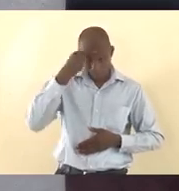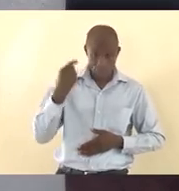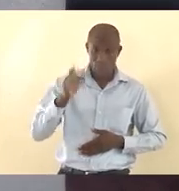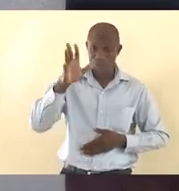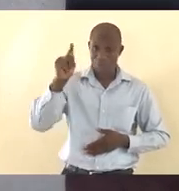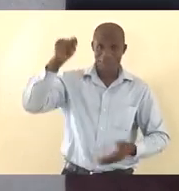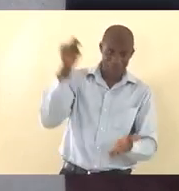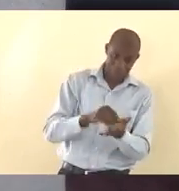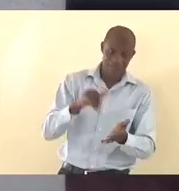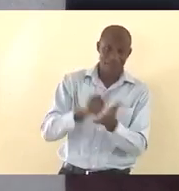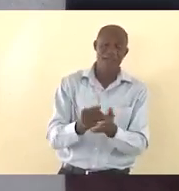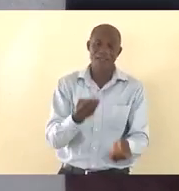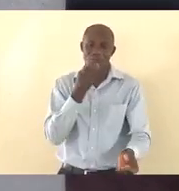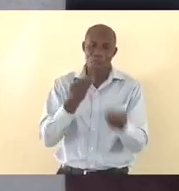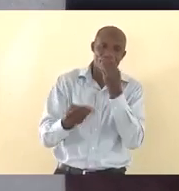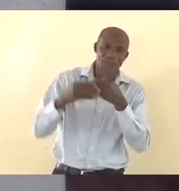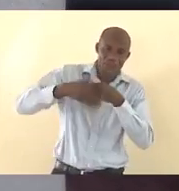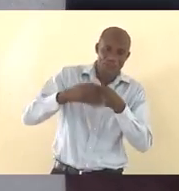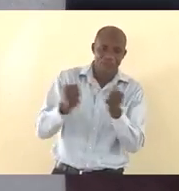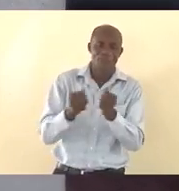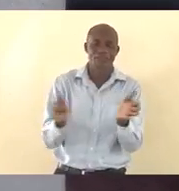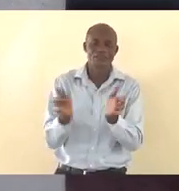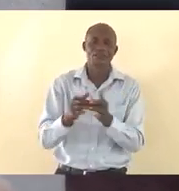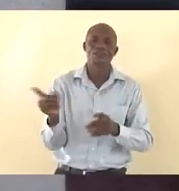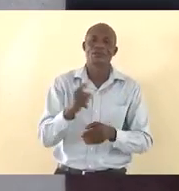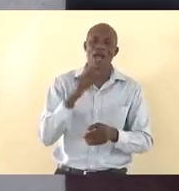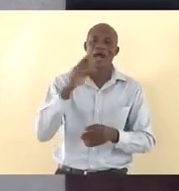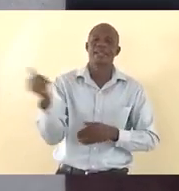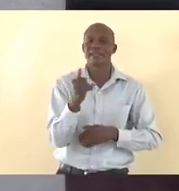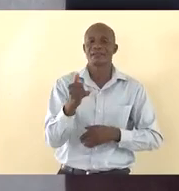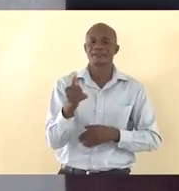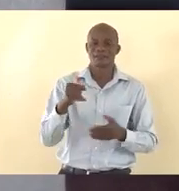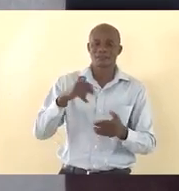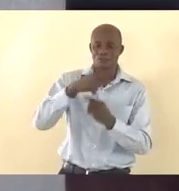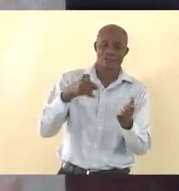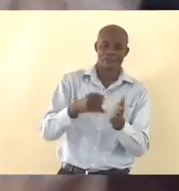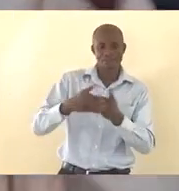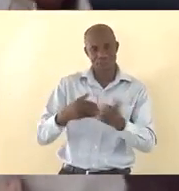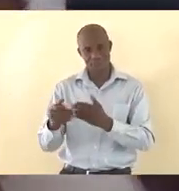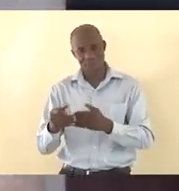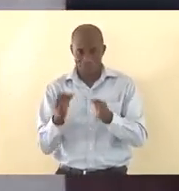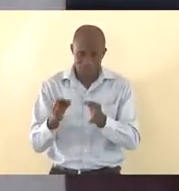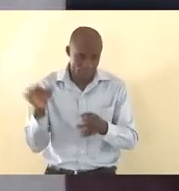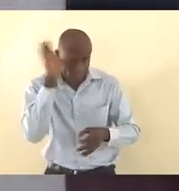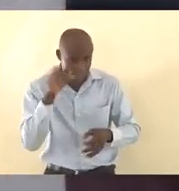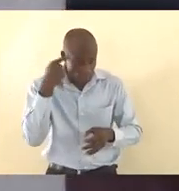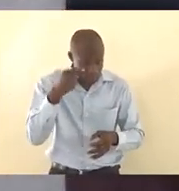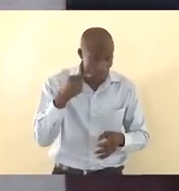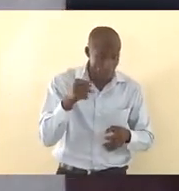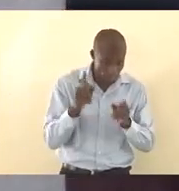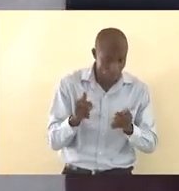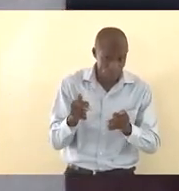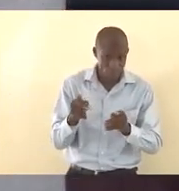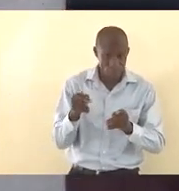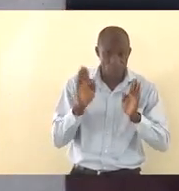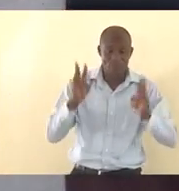came and ate bread with Jesus, where were they when it mattered? If you are looking for miracle, gather thousands of people. But I say if you are looking for